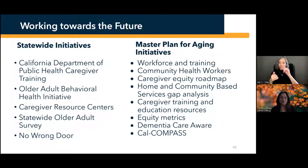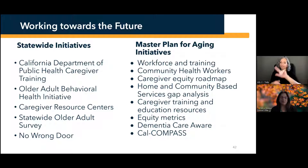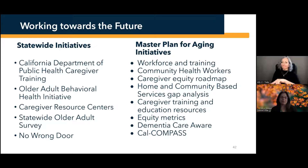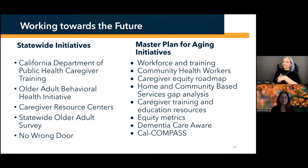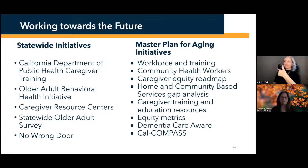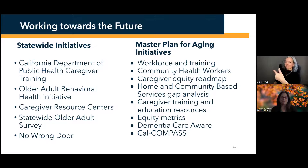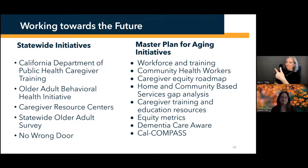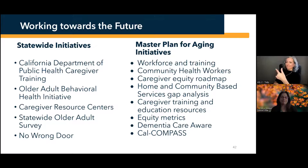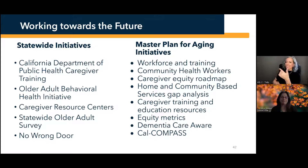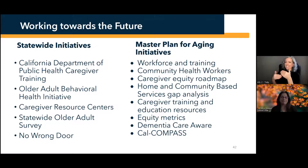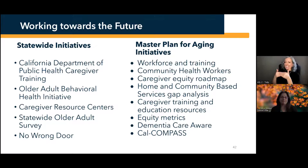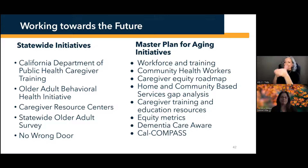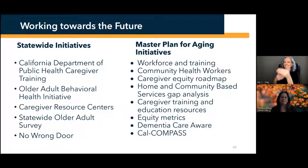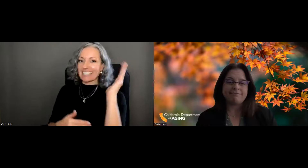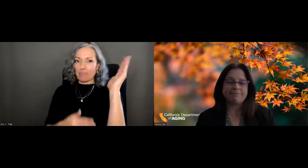our next speaker.